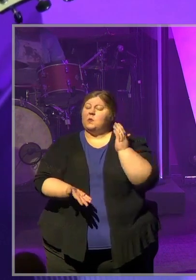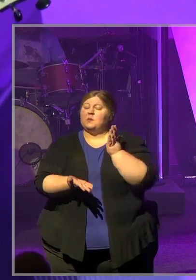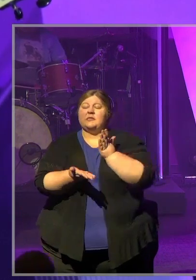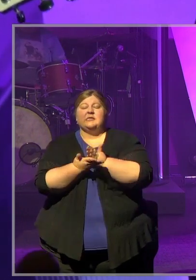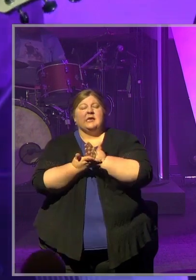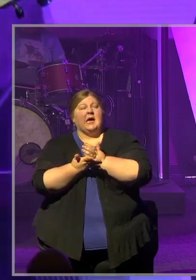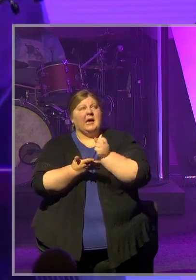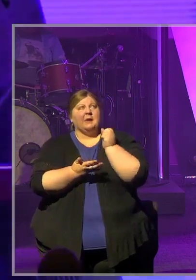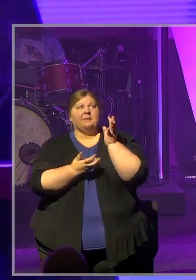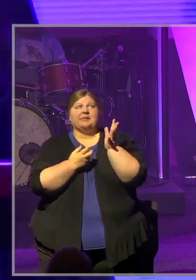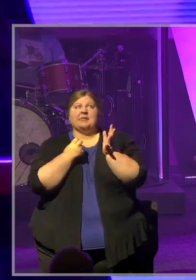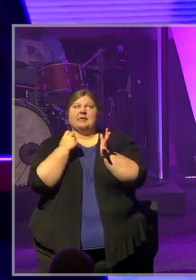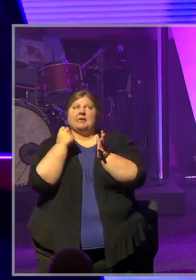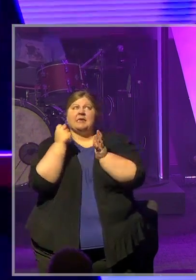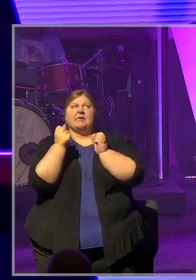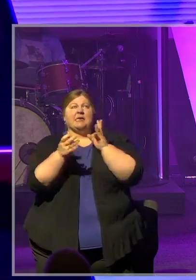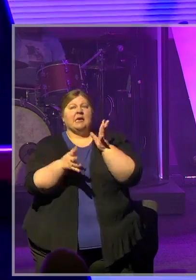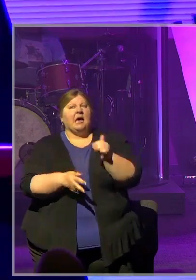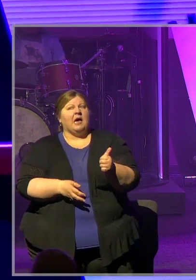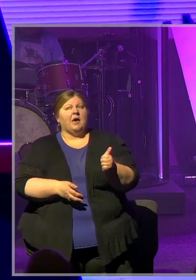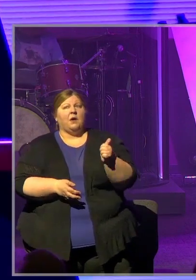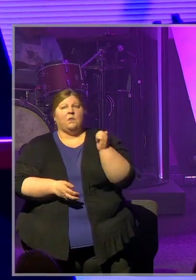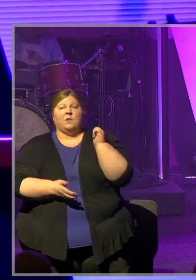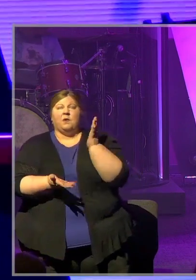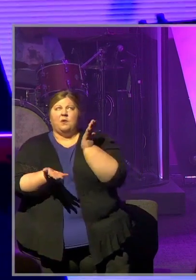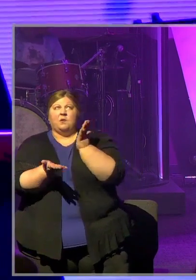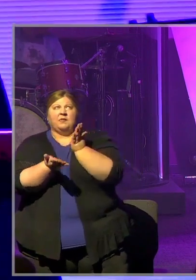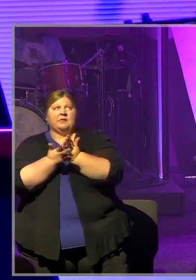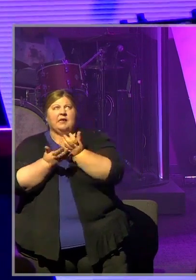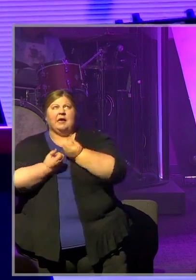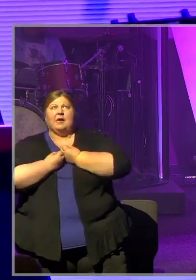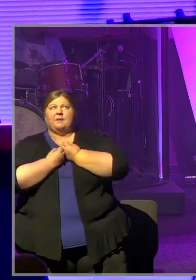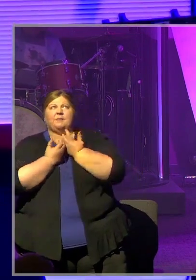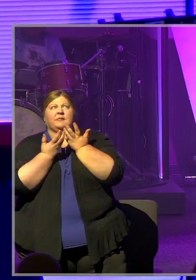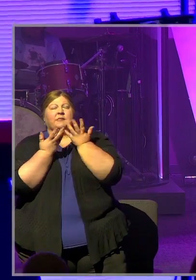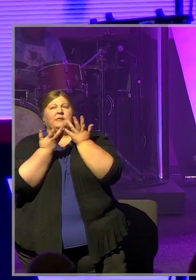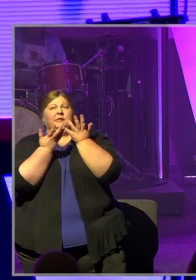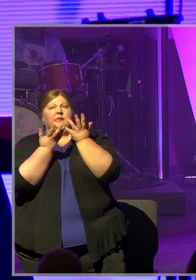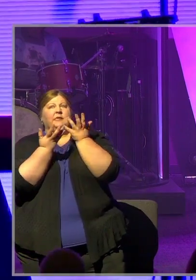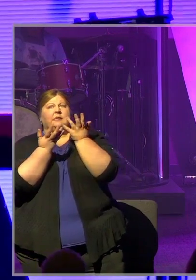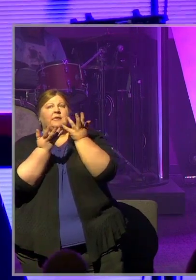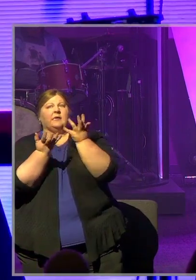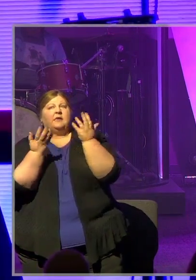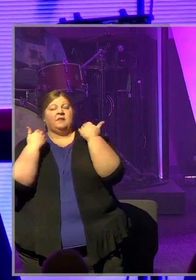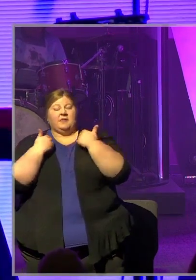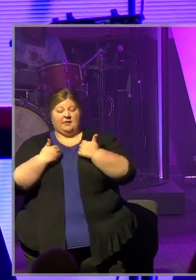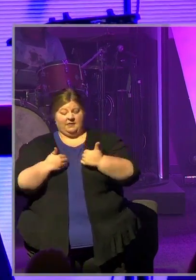Sing it out. I won't stop singing.